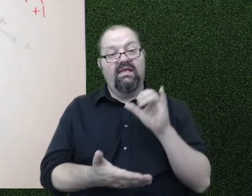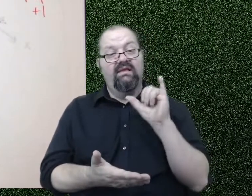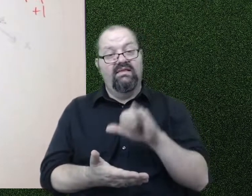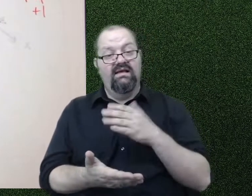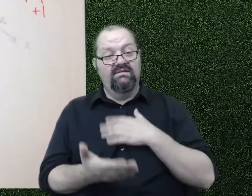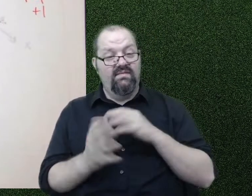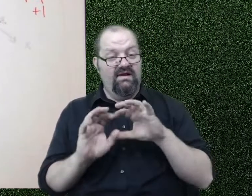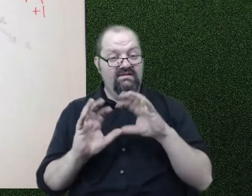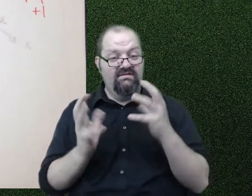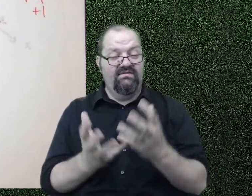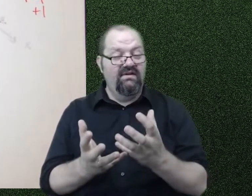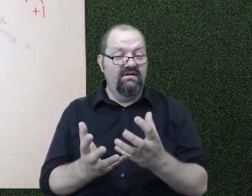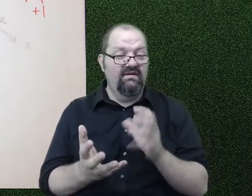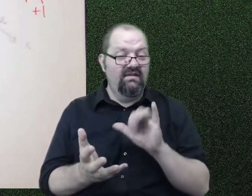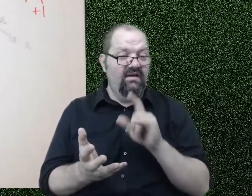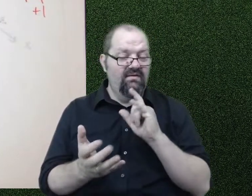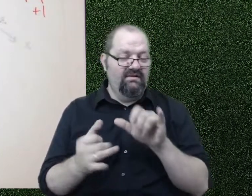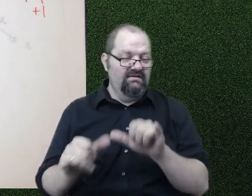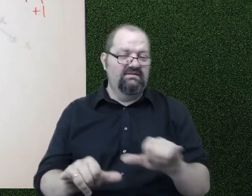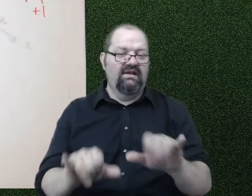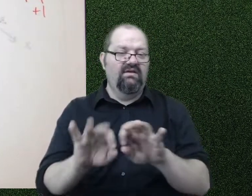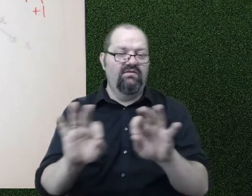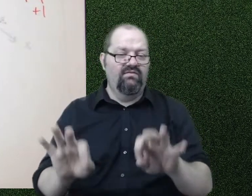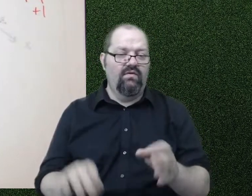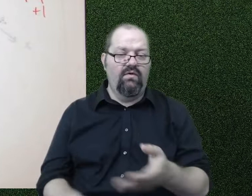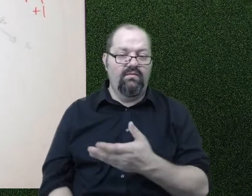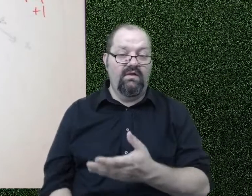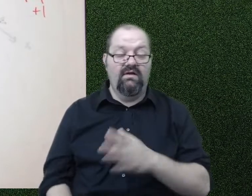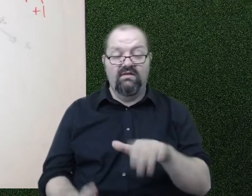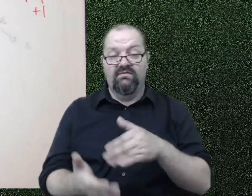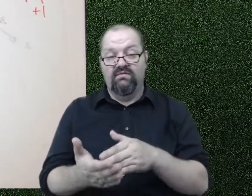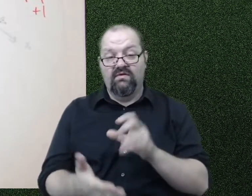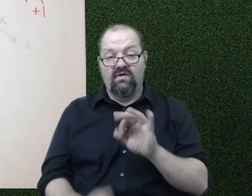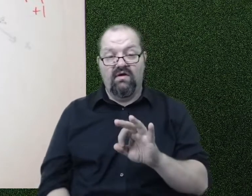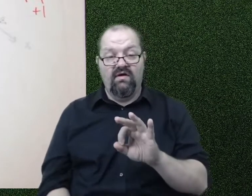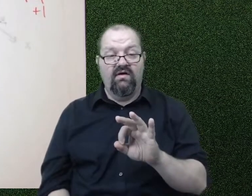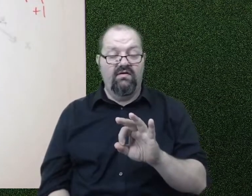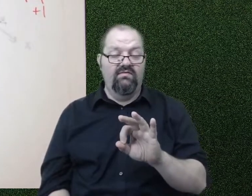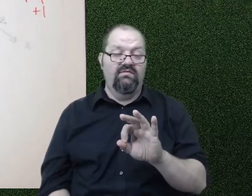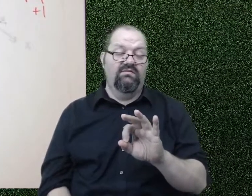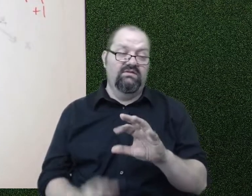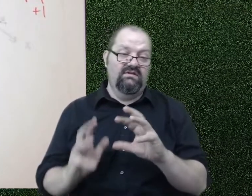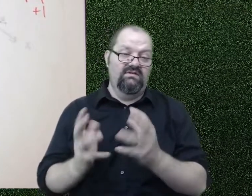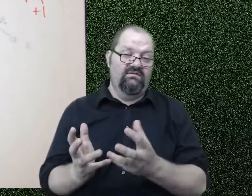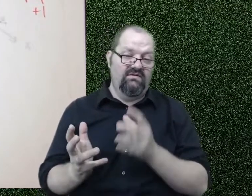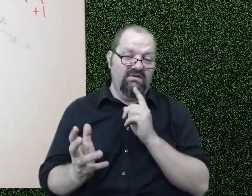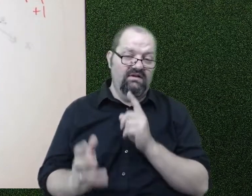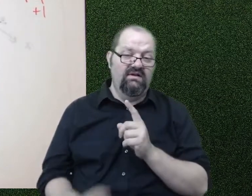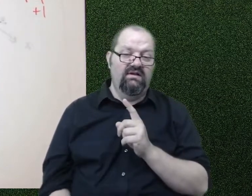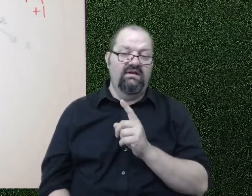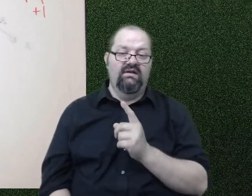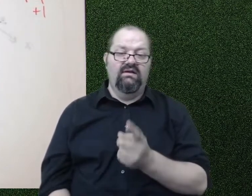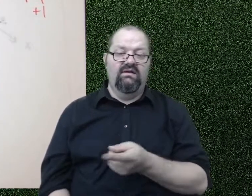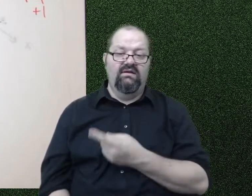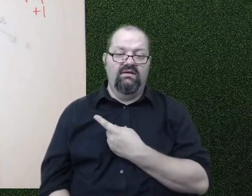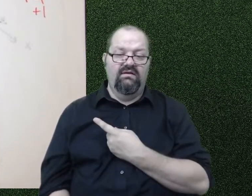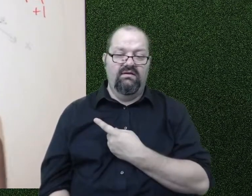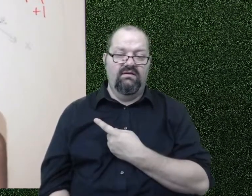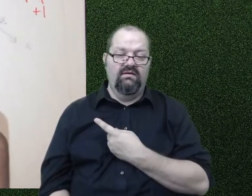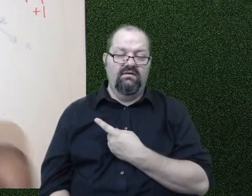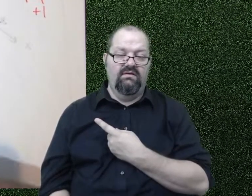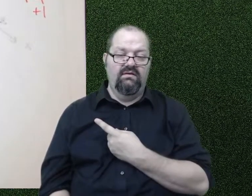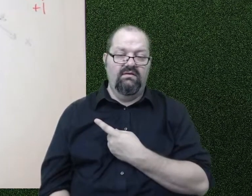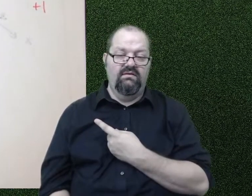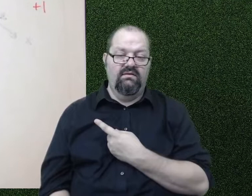sphere. It's in standard form now. The center of the sphere, given by x naught, y naught, z naught.